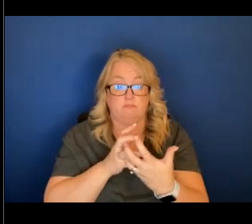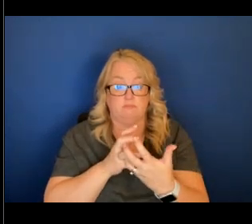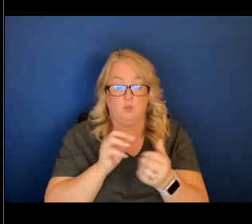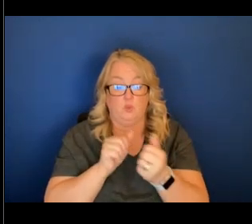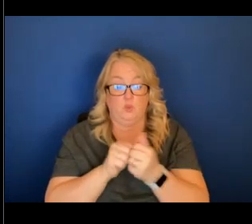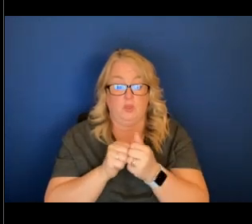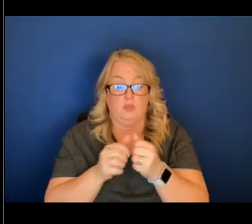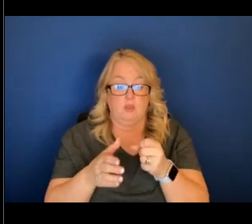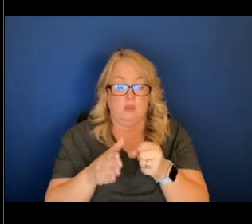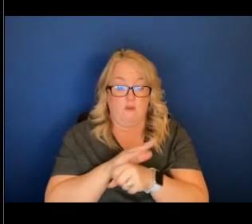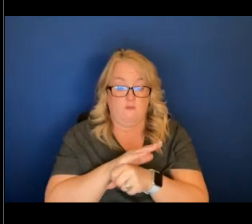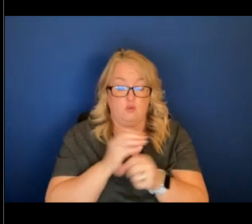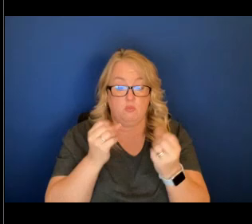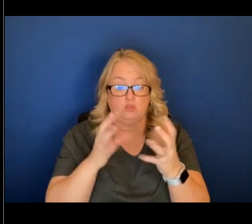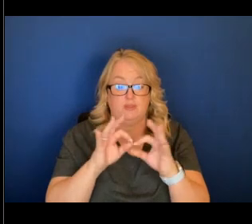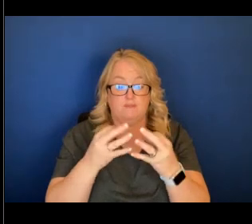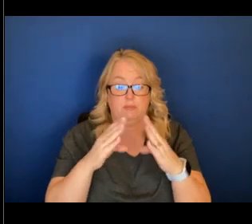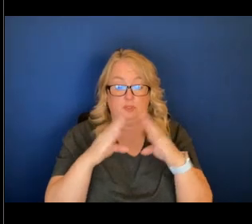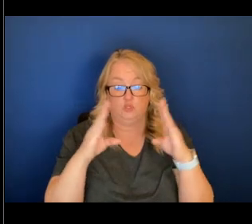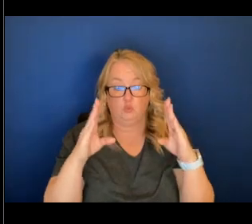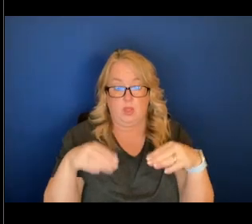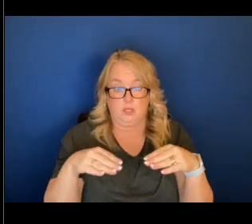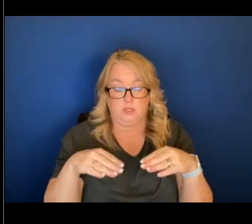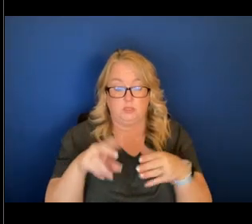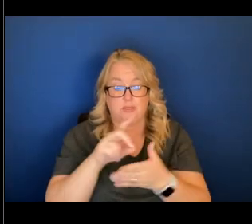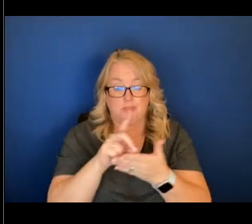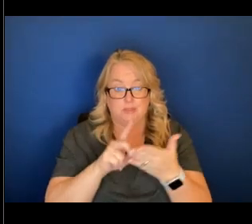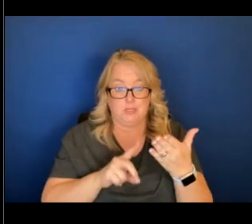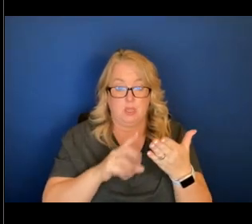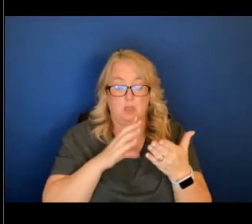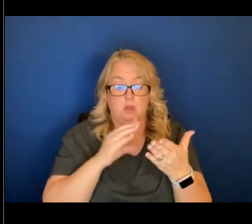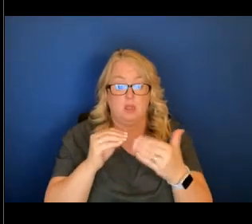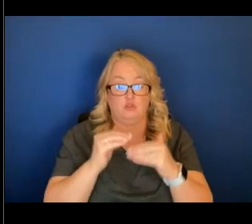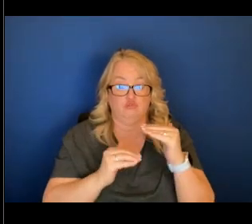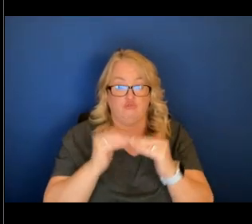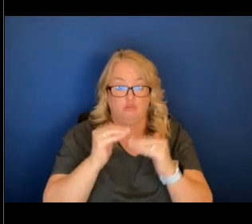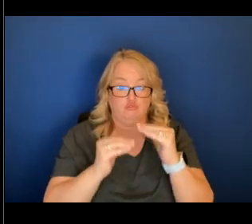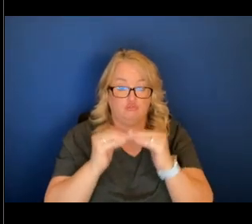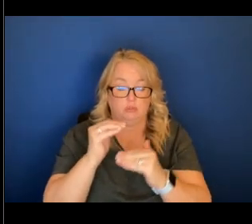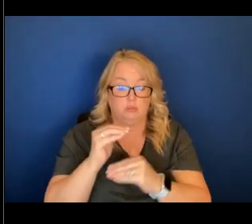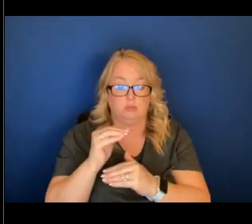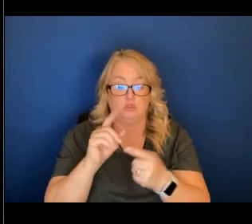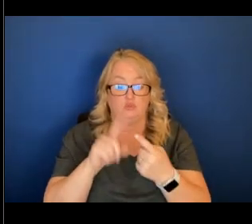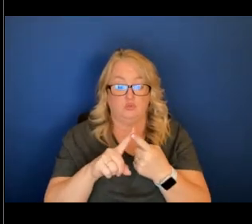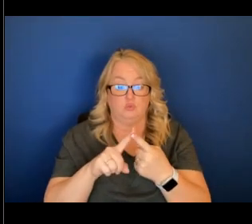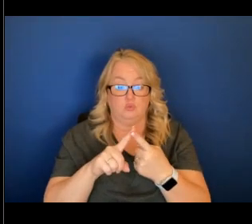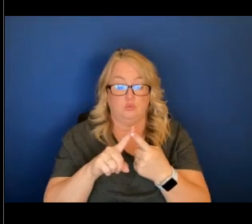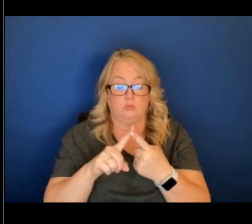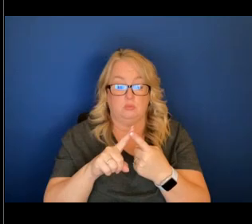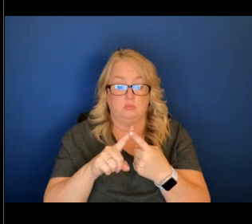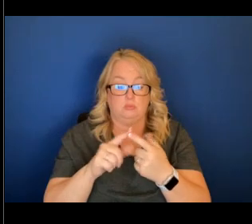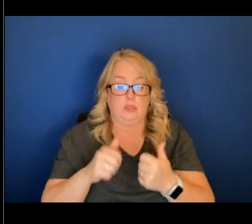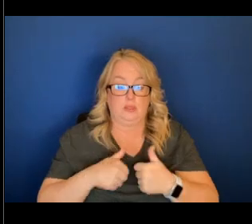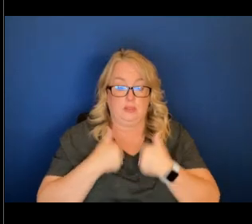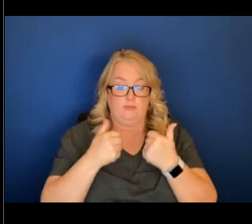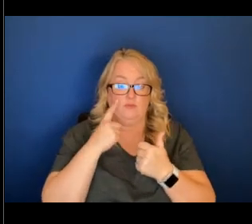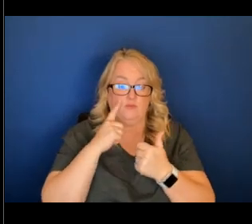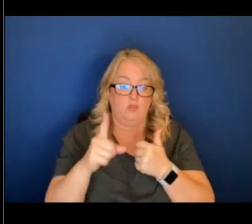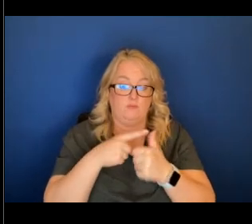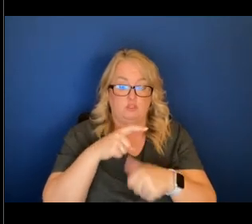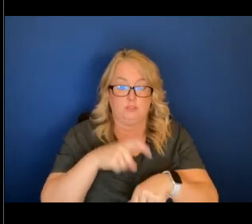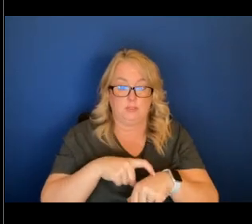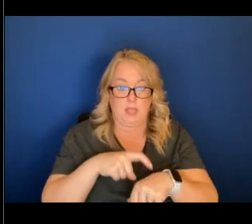covered multifamily dwellings designed and constructed to be occupied for the first